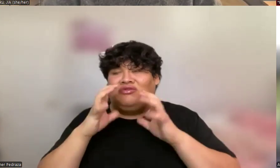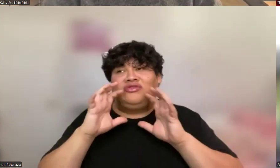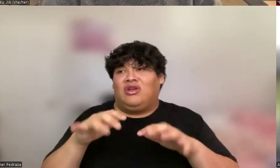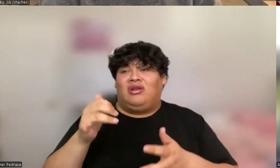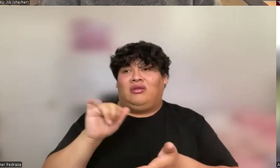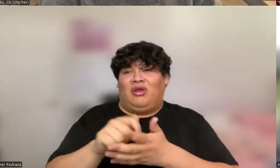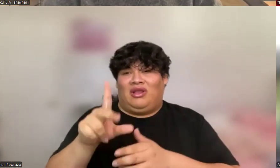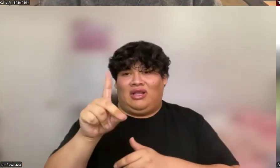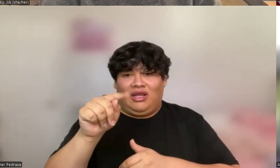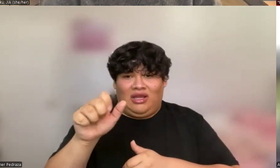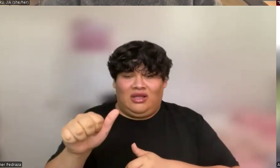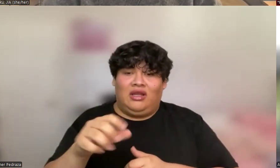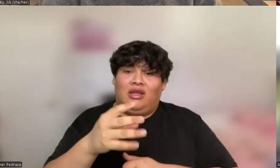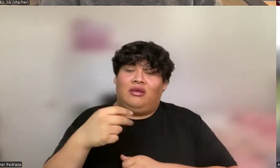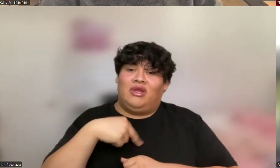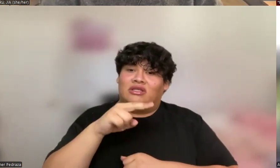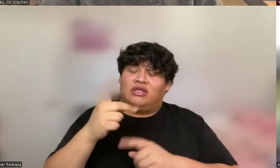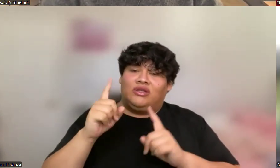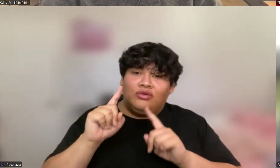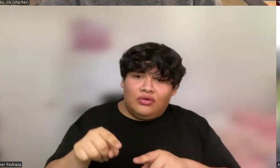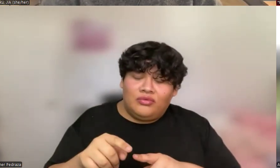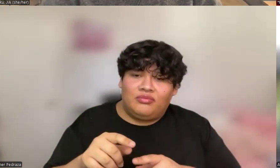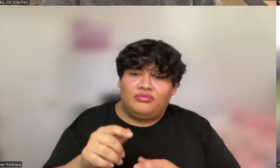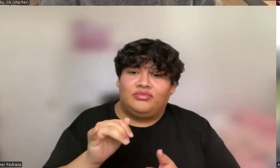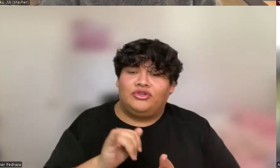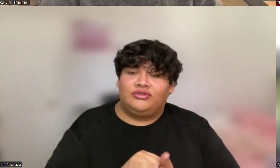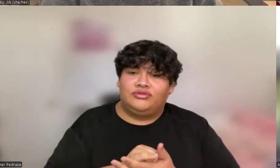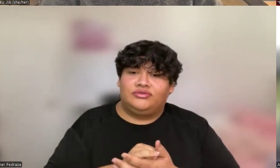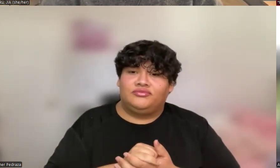data. My second comment is that